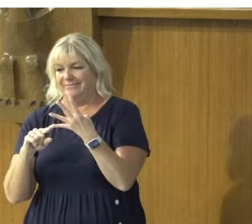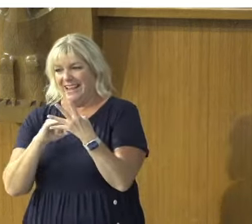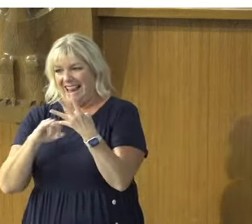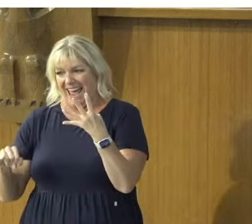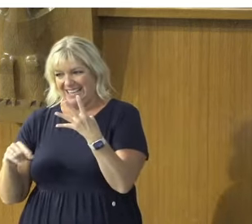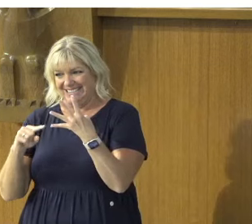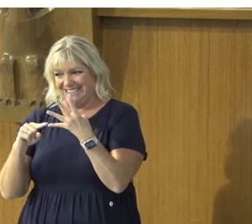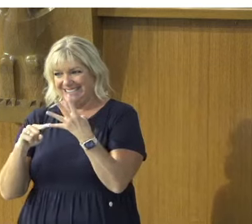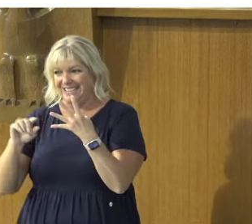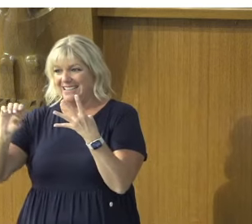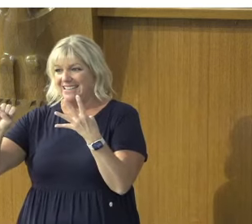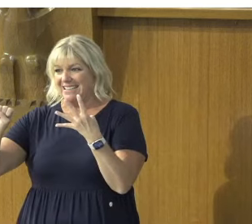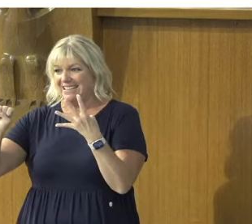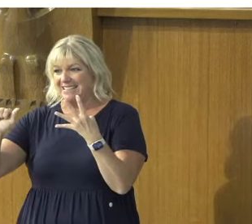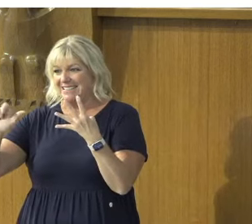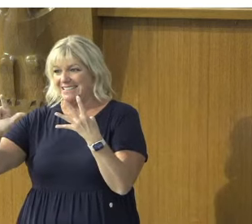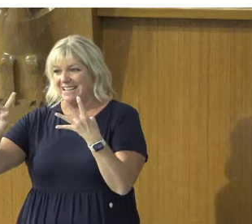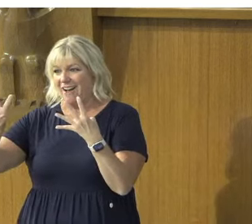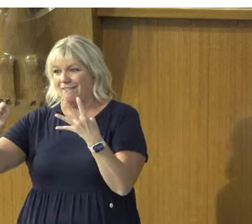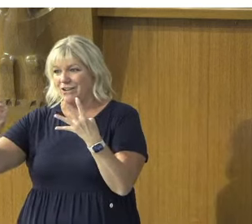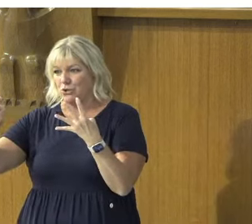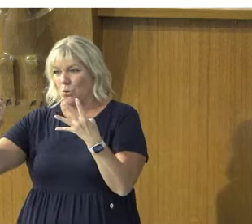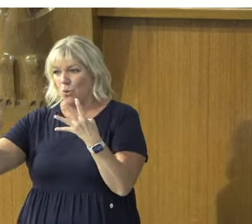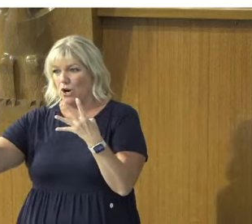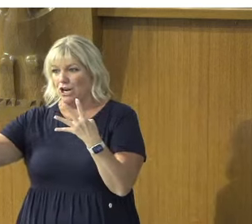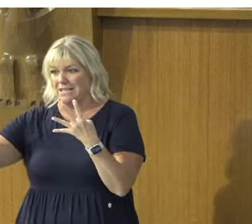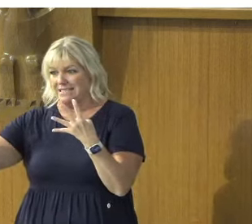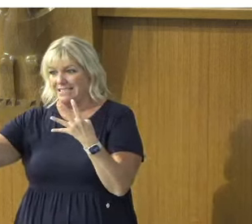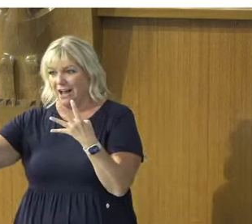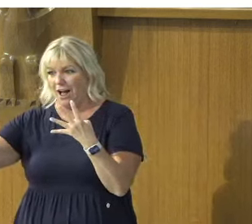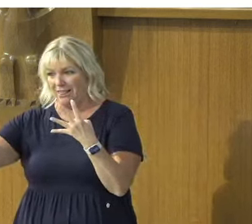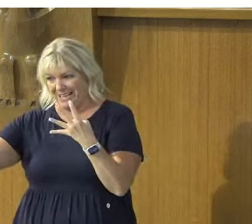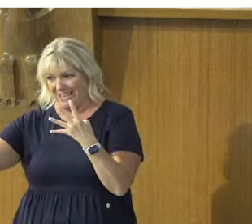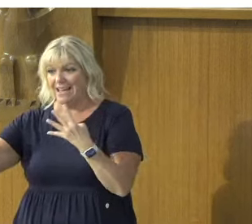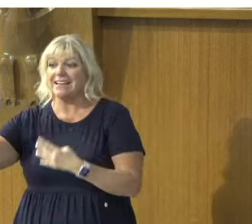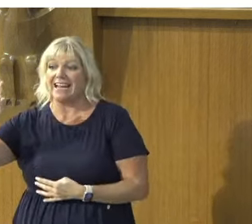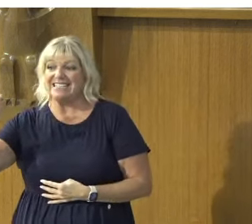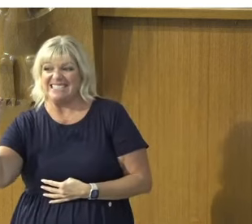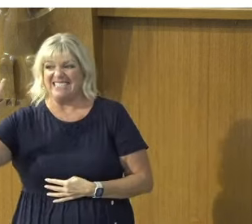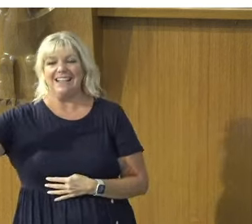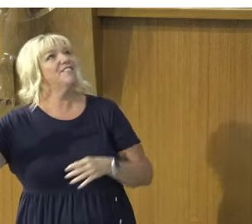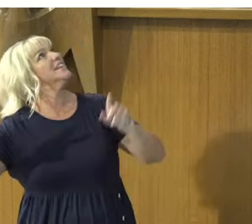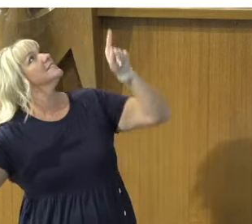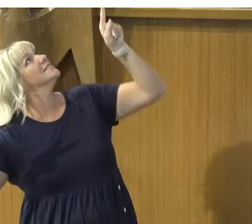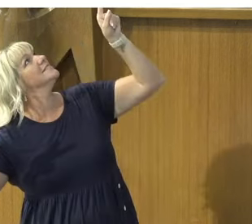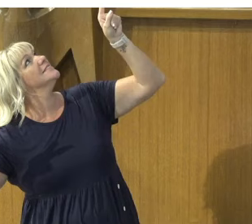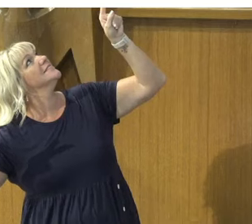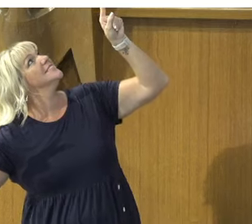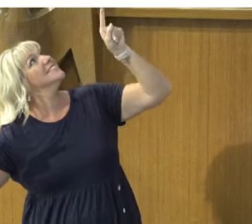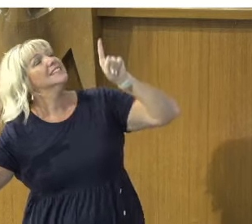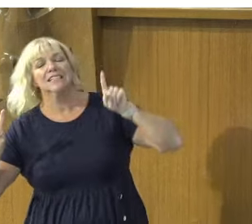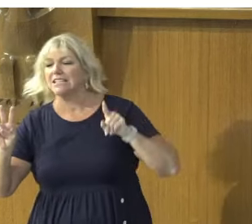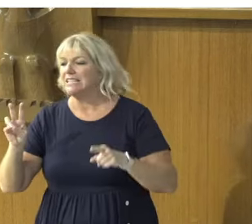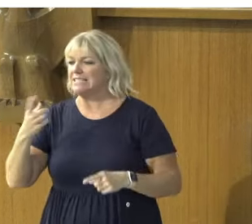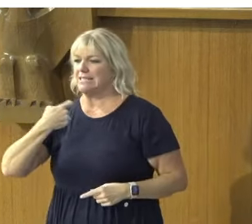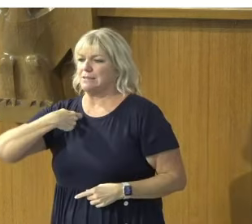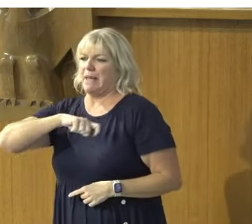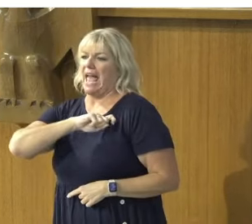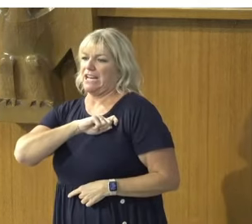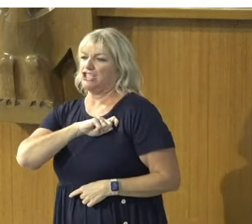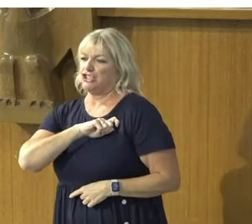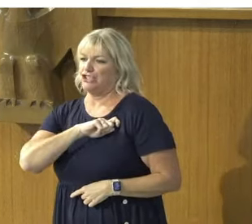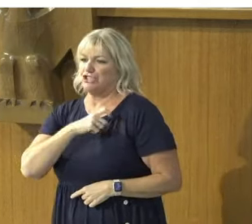wanted to share Salvador Dali's depiction of this scene. This was painted in 1967. In Dali was a Spanish surrealist painter, and he